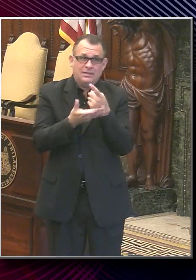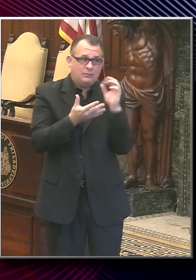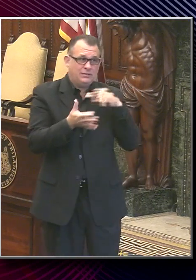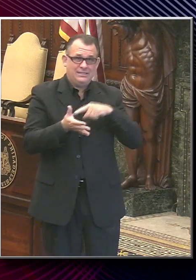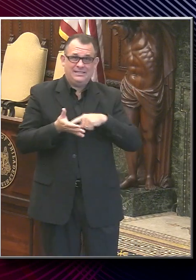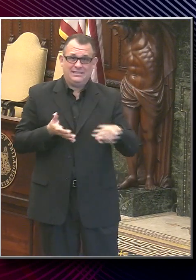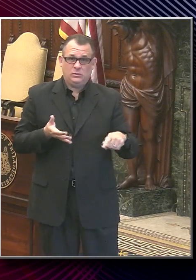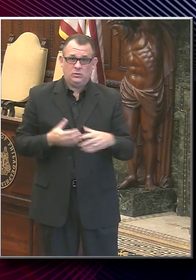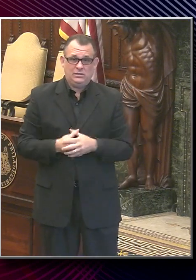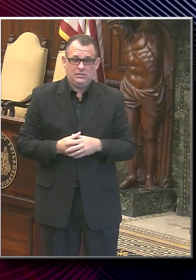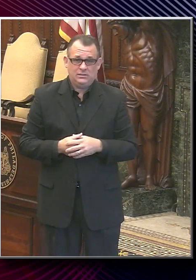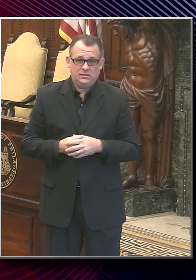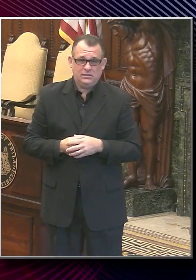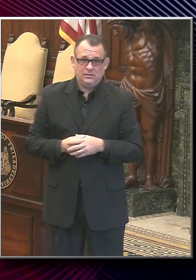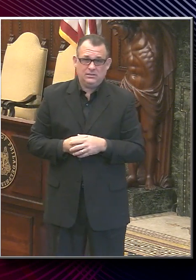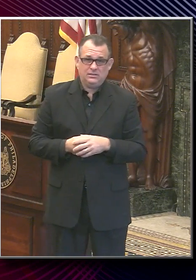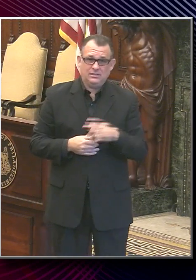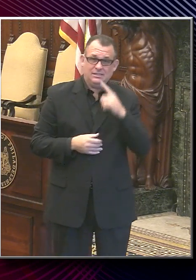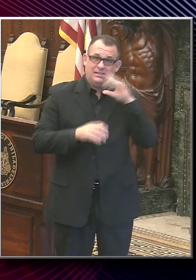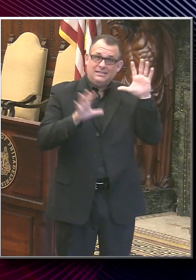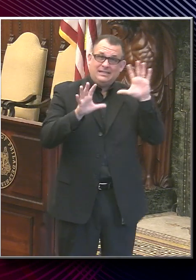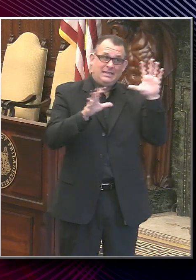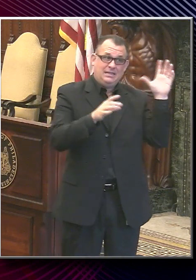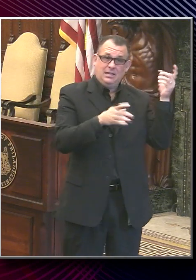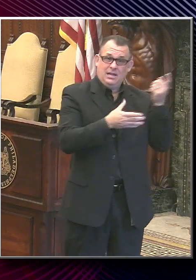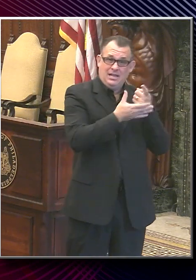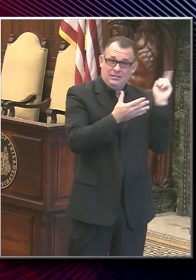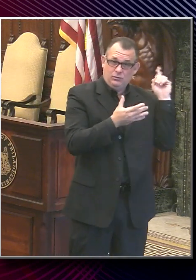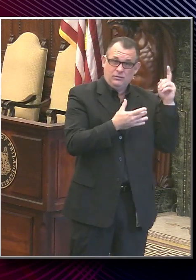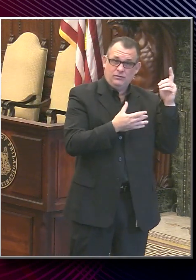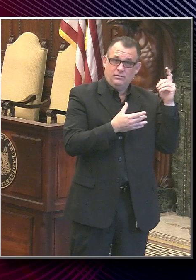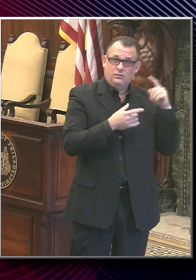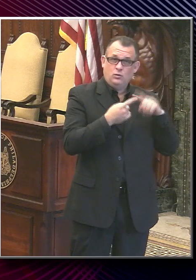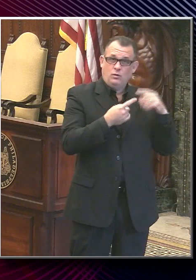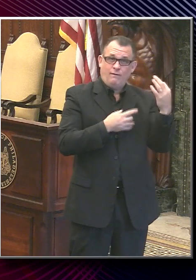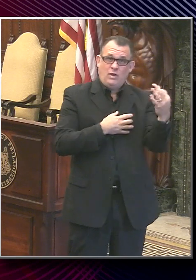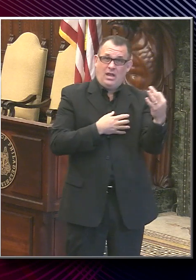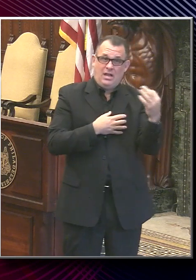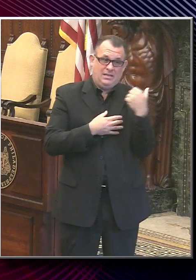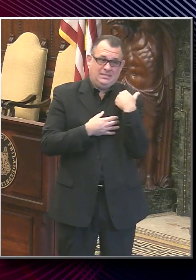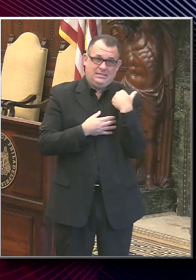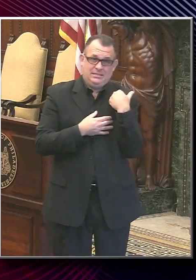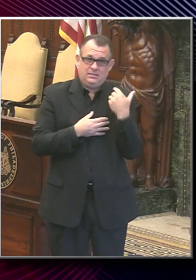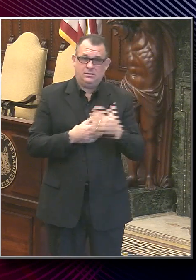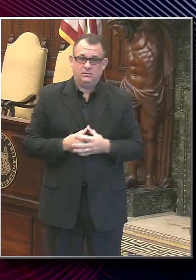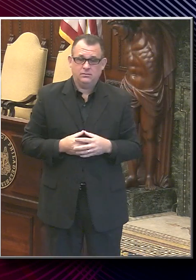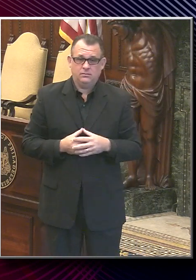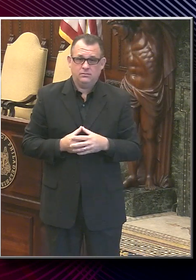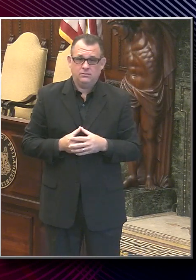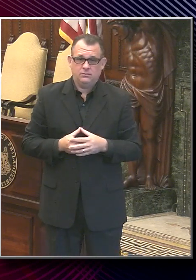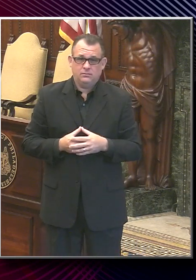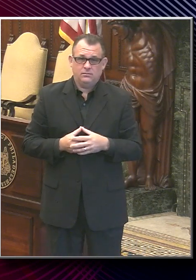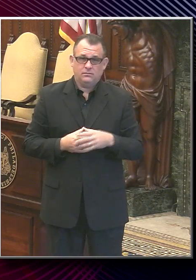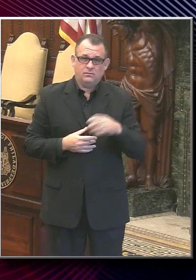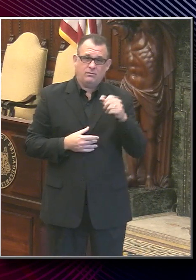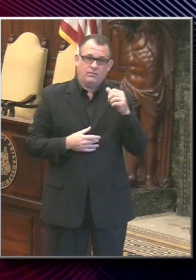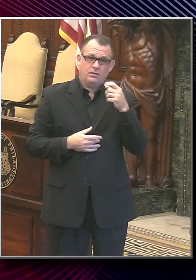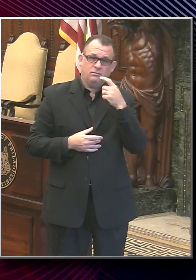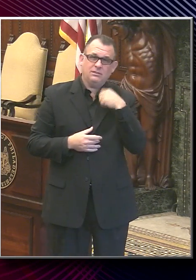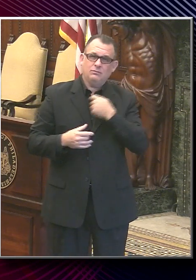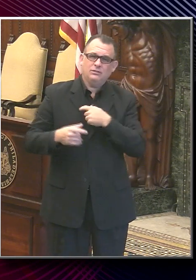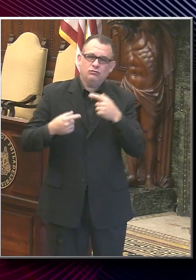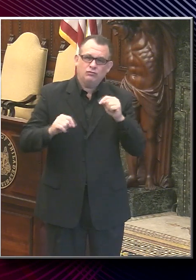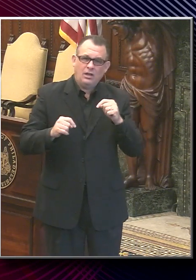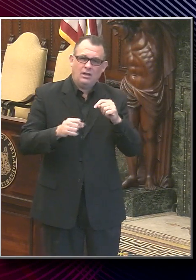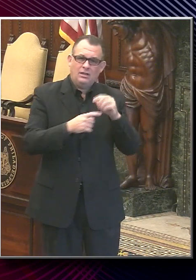the period from Sunday of last week through Friday of last week, which we haven't quite closed out, but we're close to it, we attempted to reach